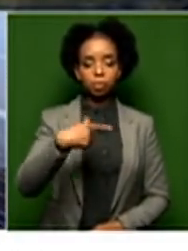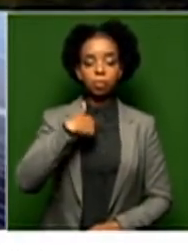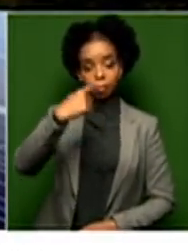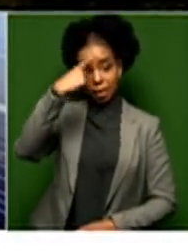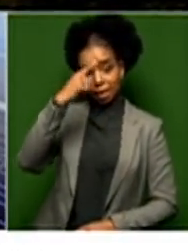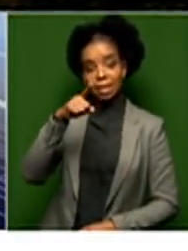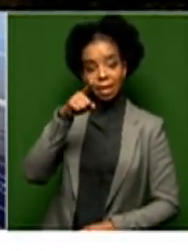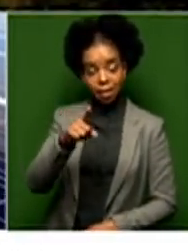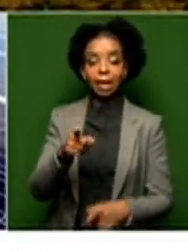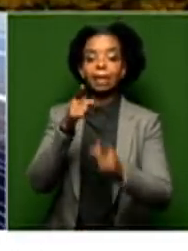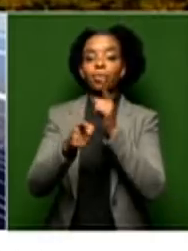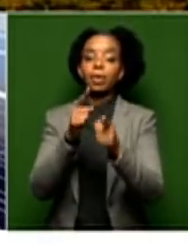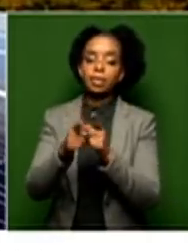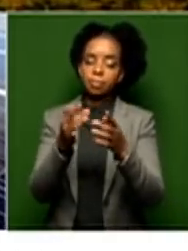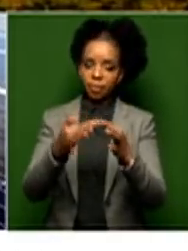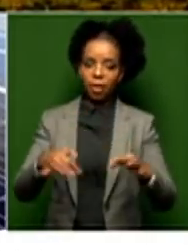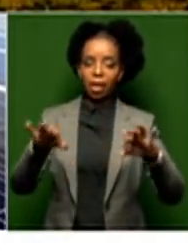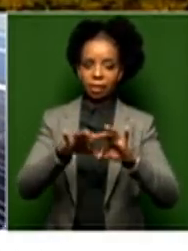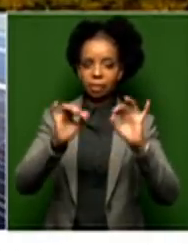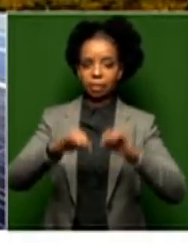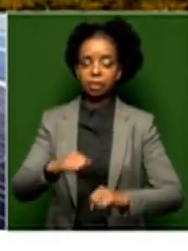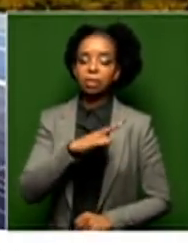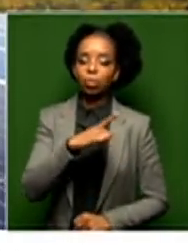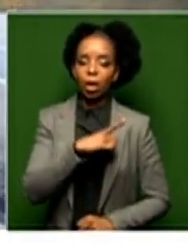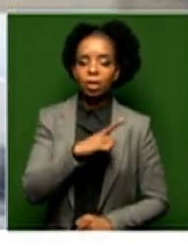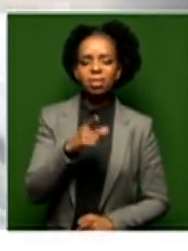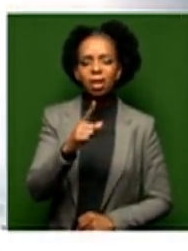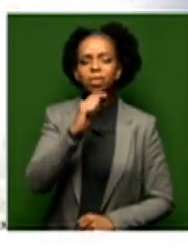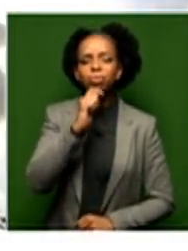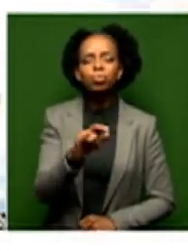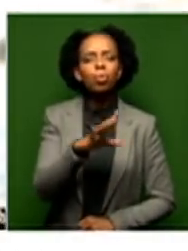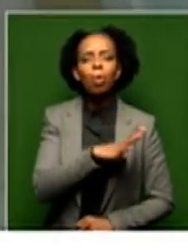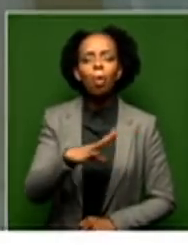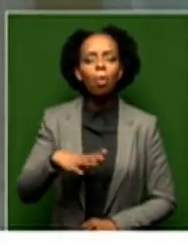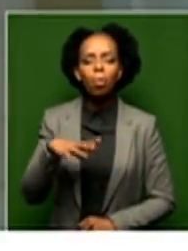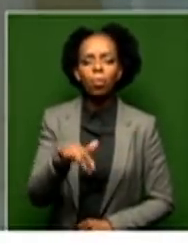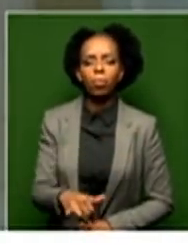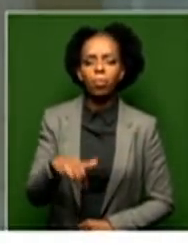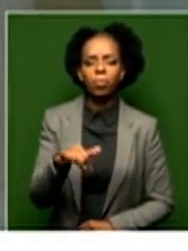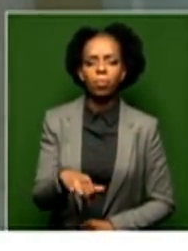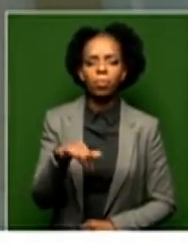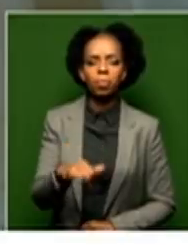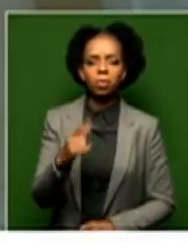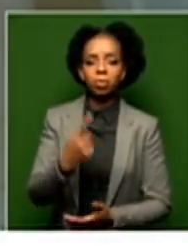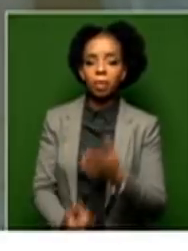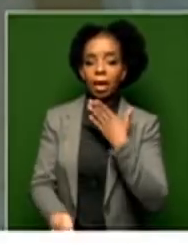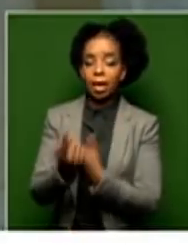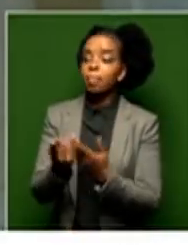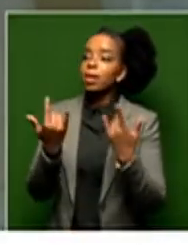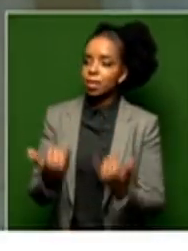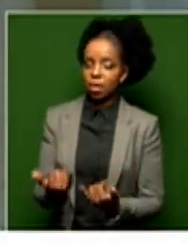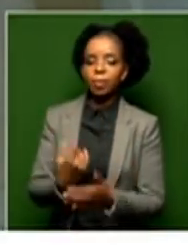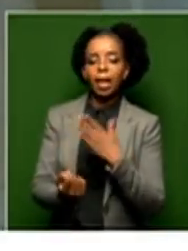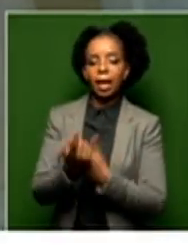because the procurement has been a long time coming. But it's starting to happen now, and that's important. And as I